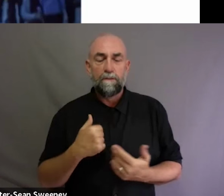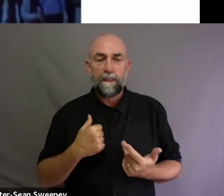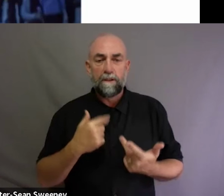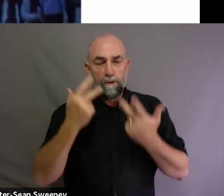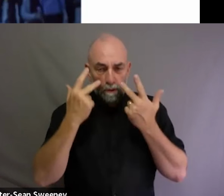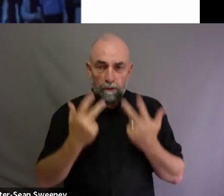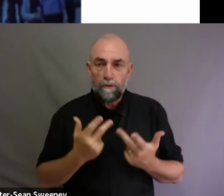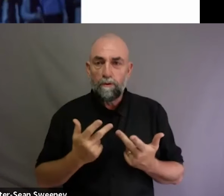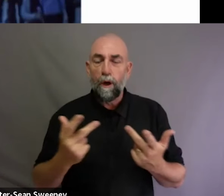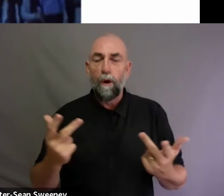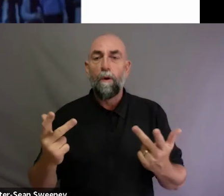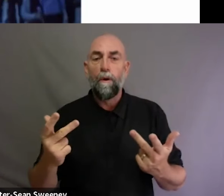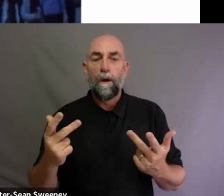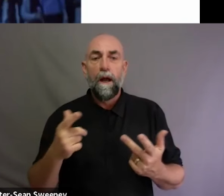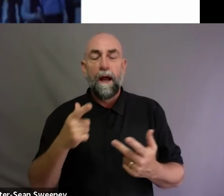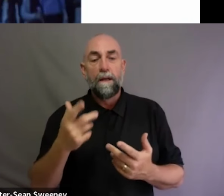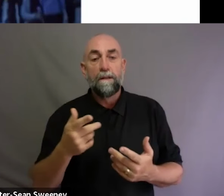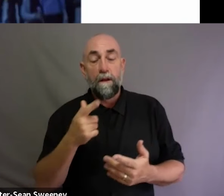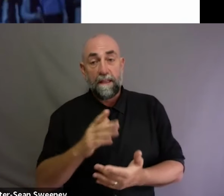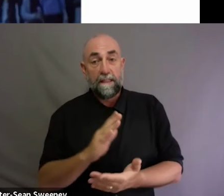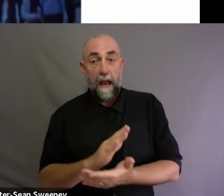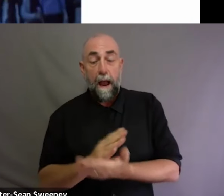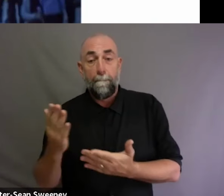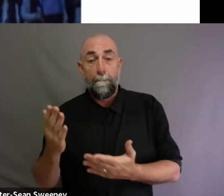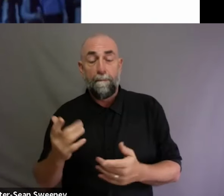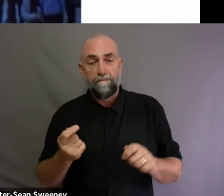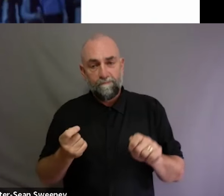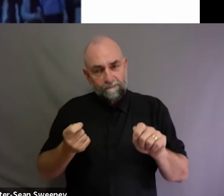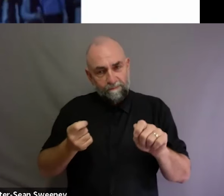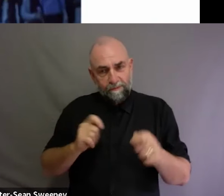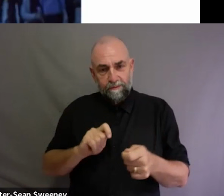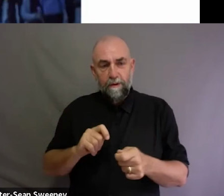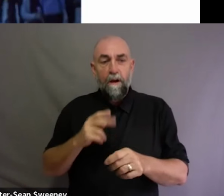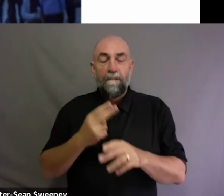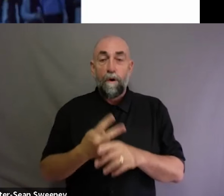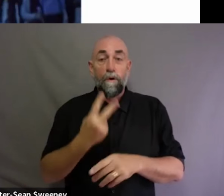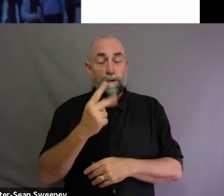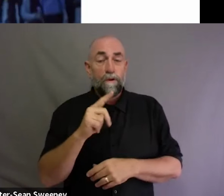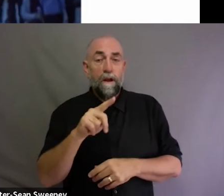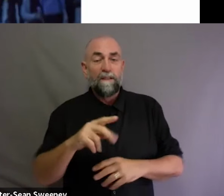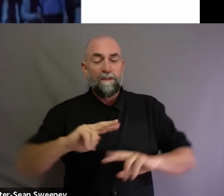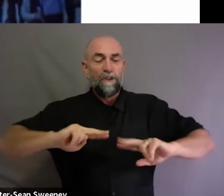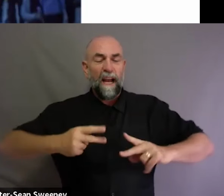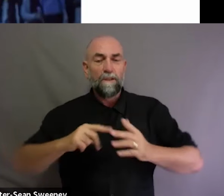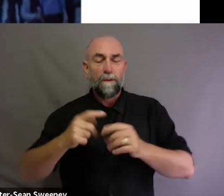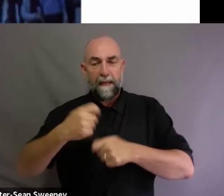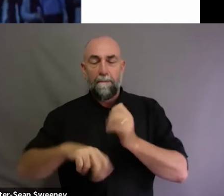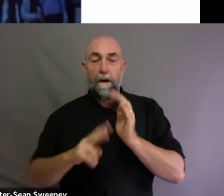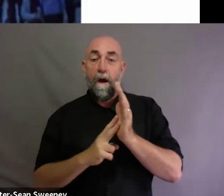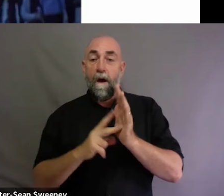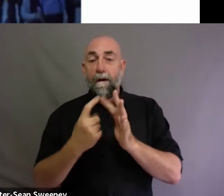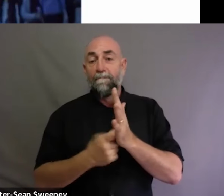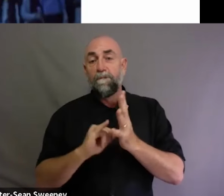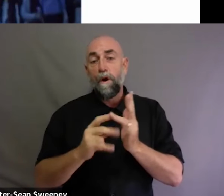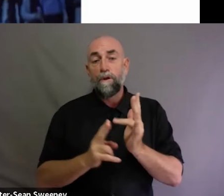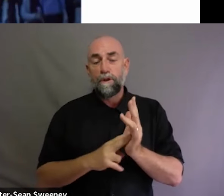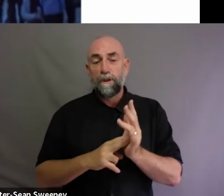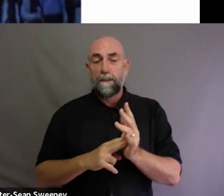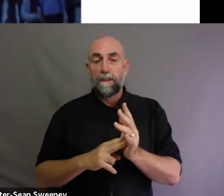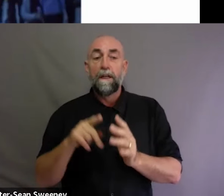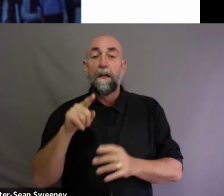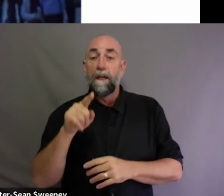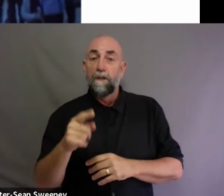was reconformed and reanimated as Dream States version 2.0, another large-scale projection on the side of the Bega Valley